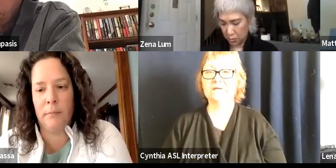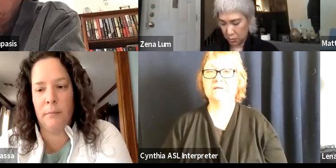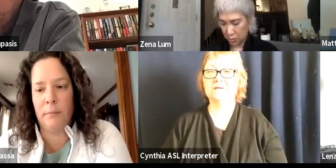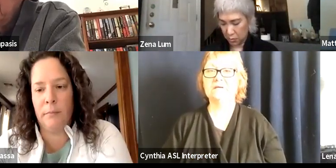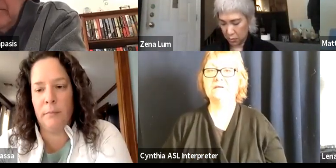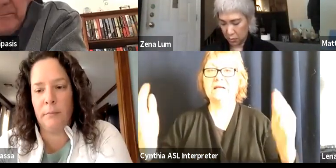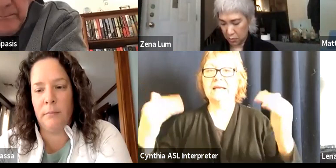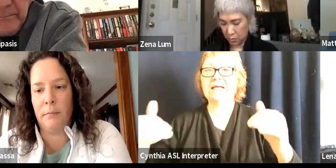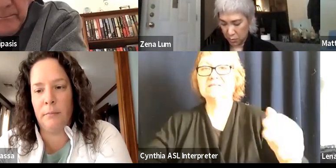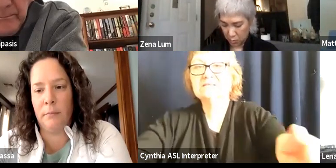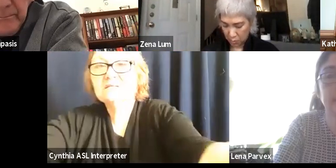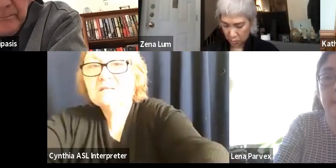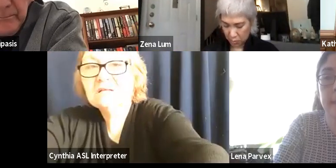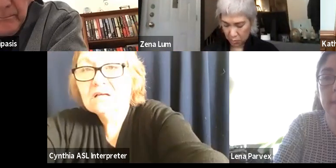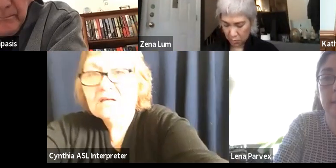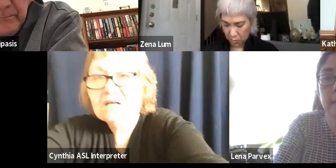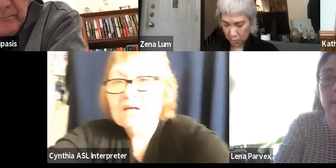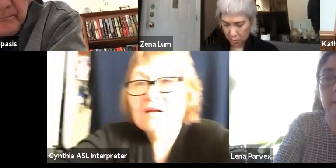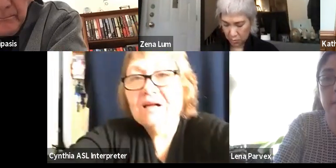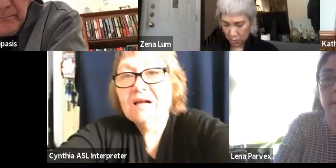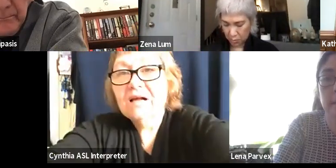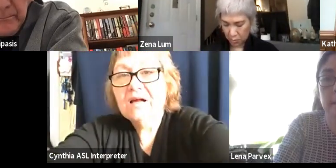Next speaker is Yuping Zhang.